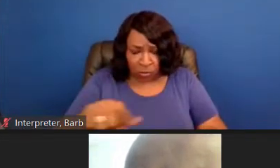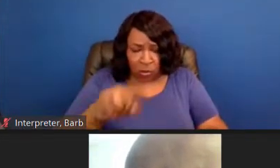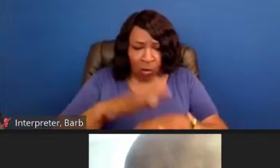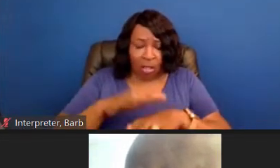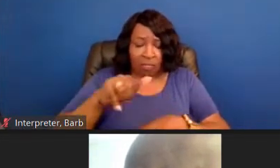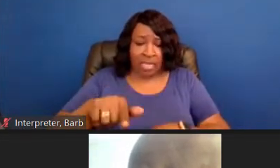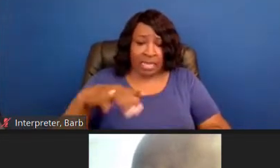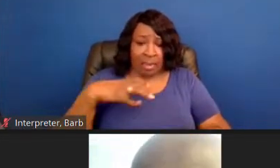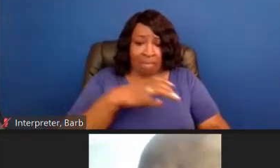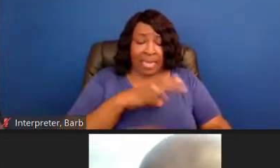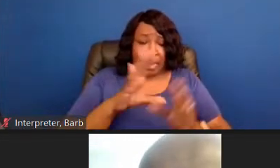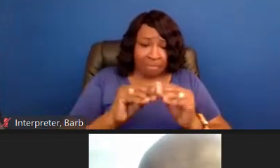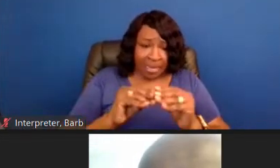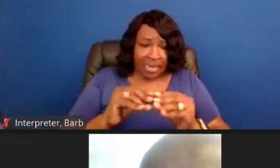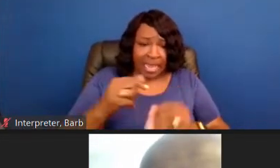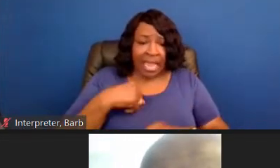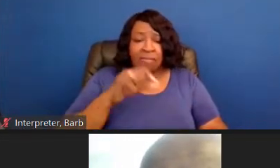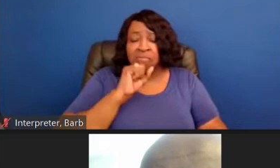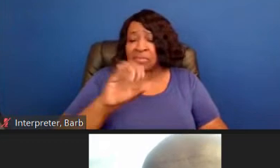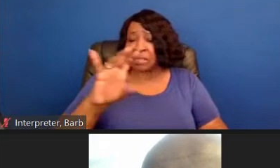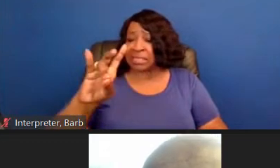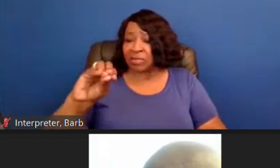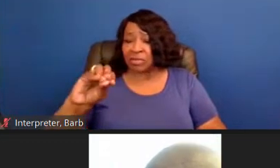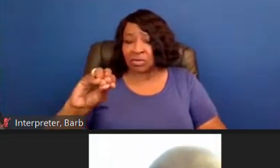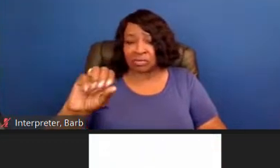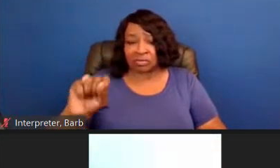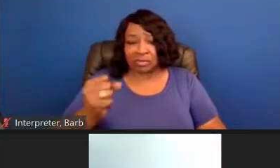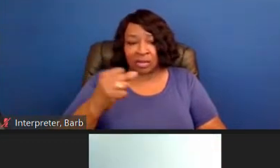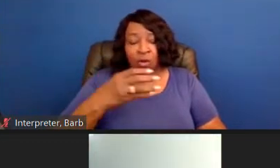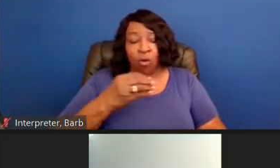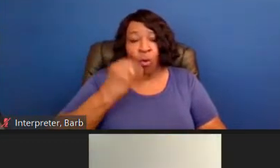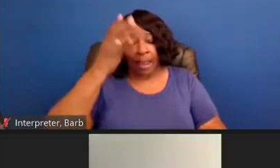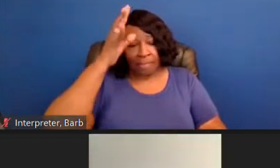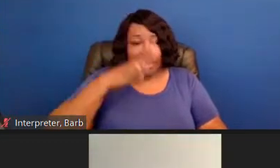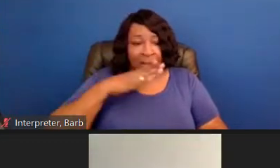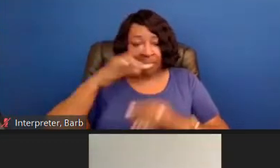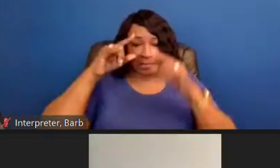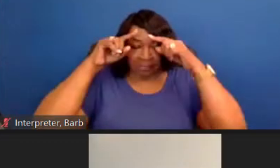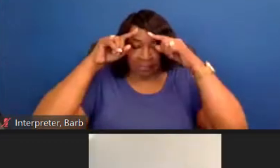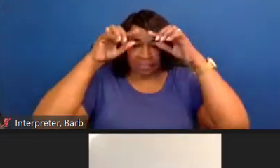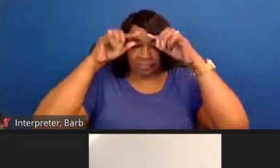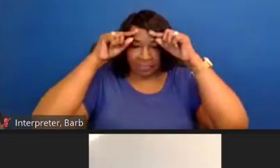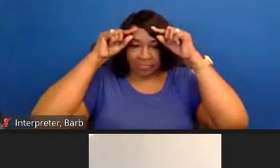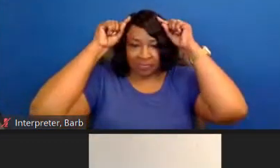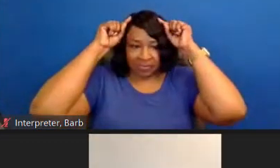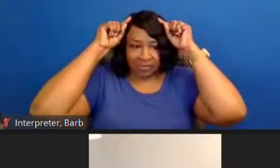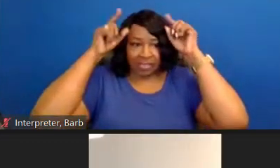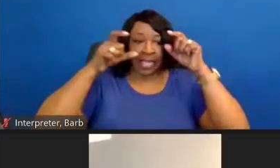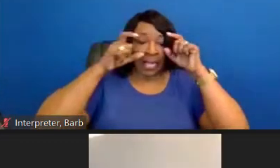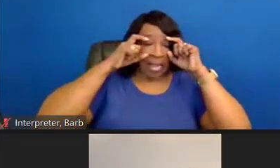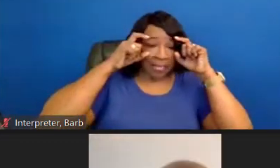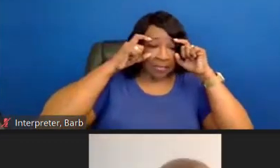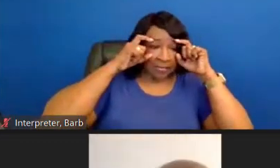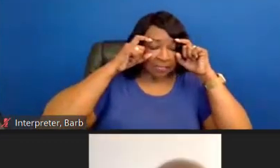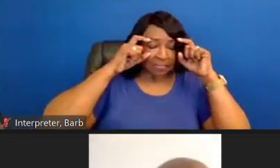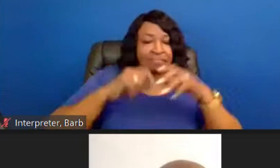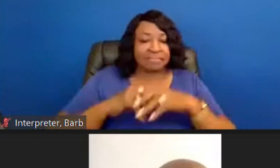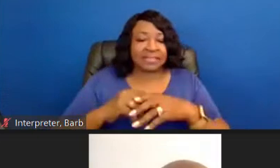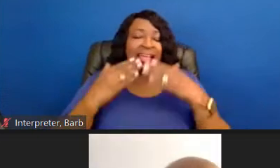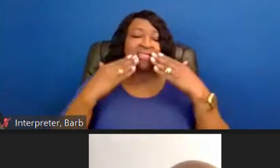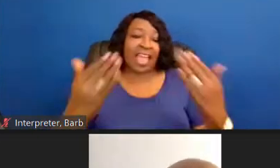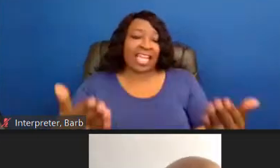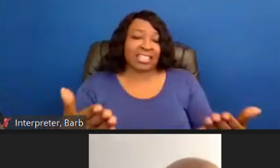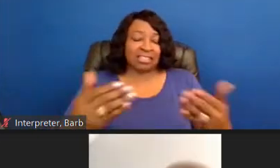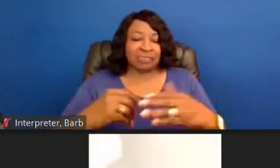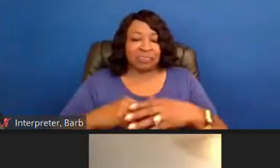this afternoon. I'm a 70-year-old white man with receding hair and glasses. So thanks.